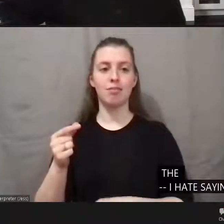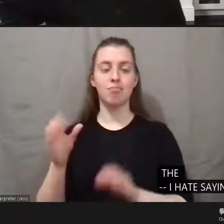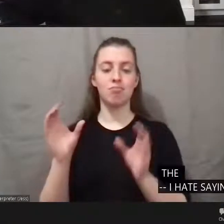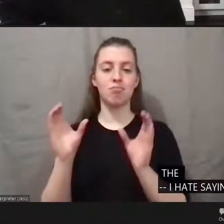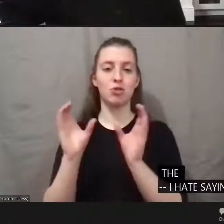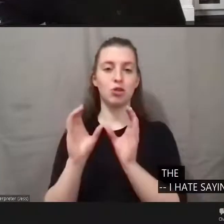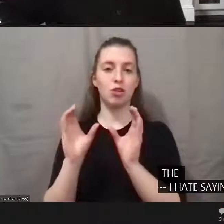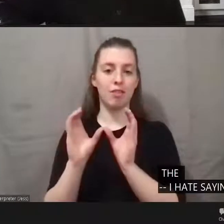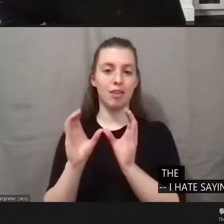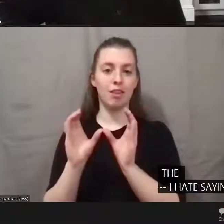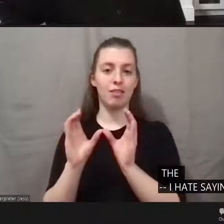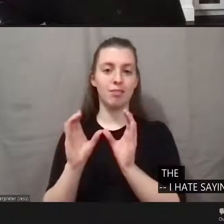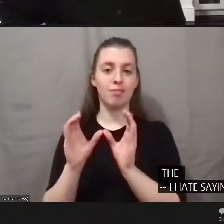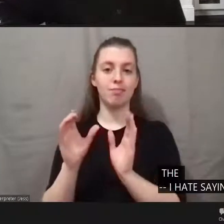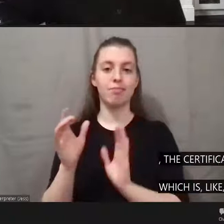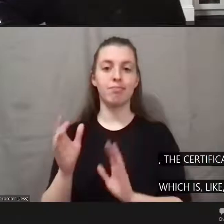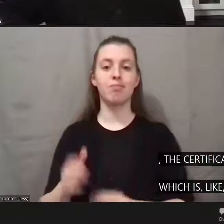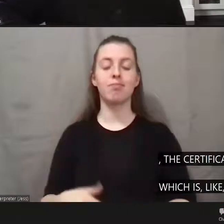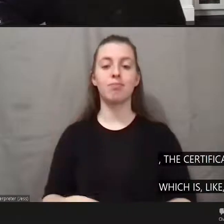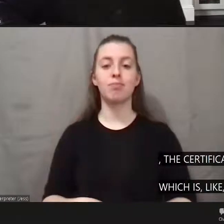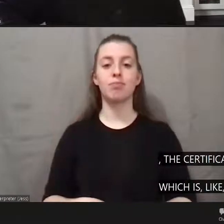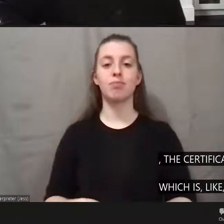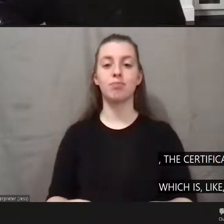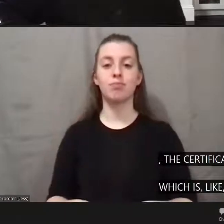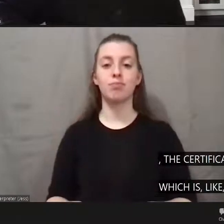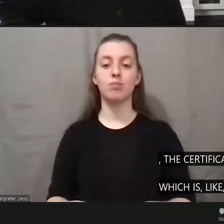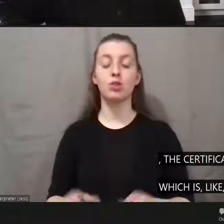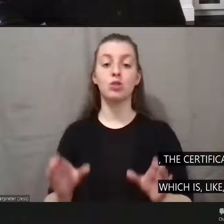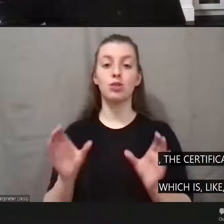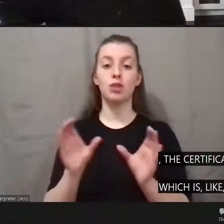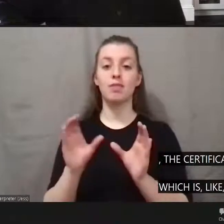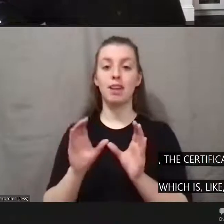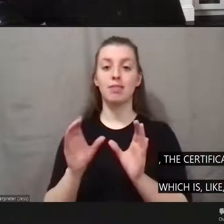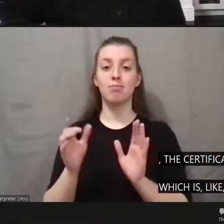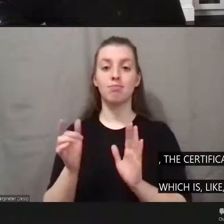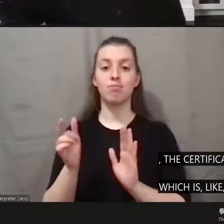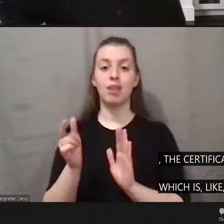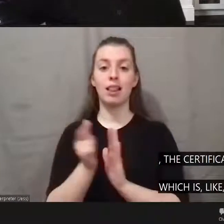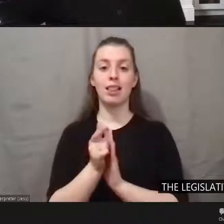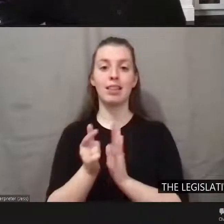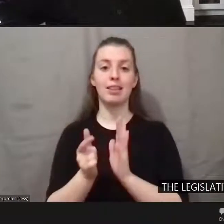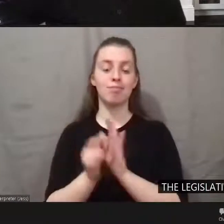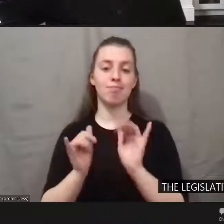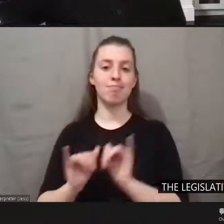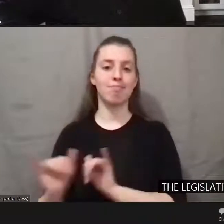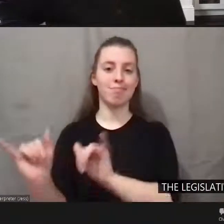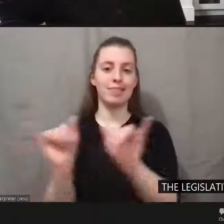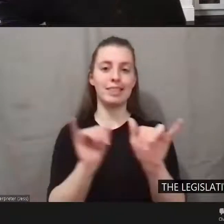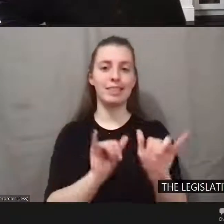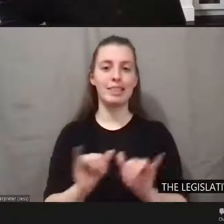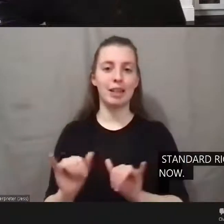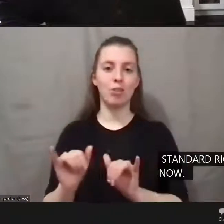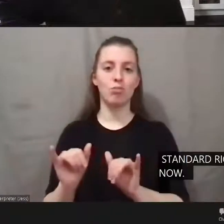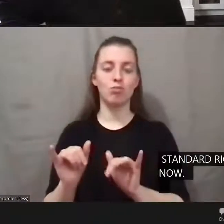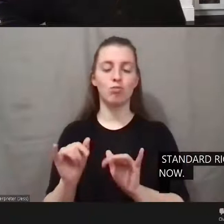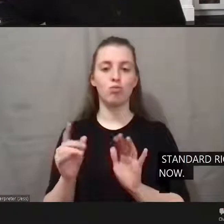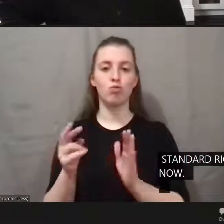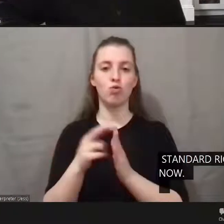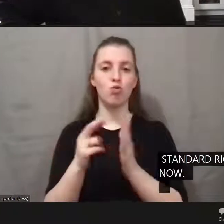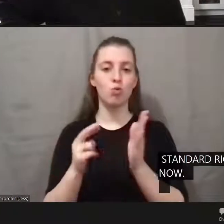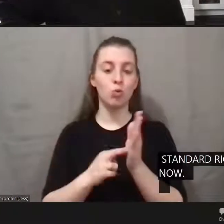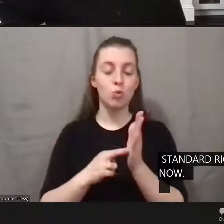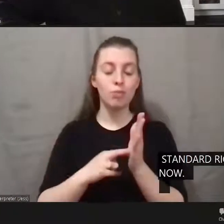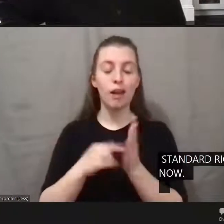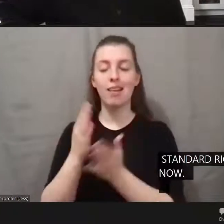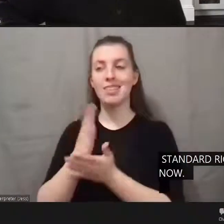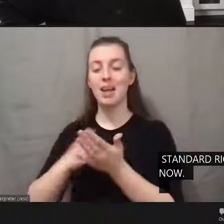the legislated kind of standard right now. Other people will tell you that that's nowhere near good enough. But